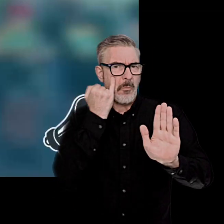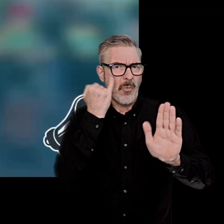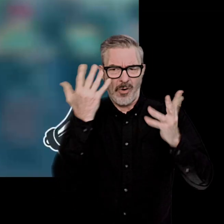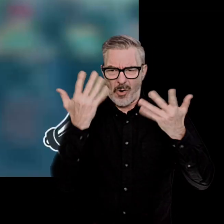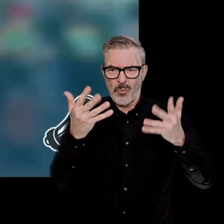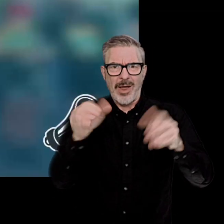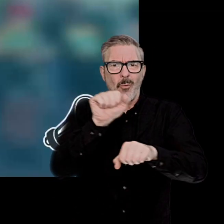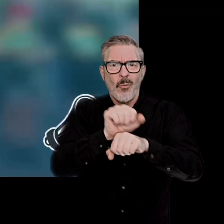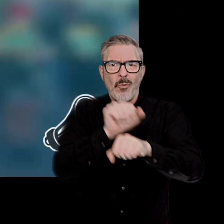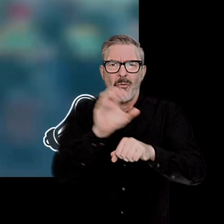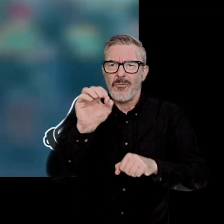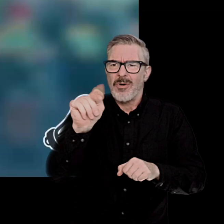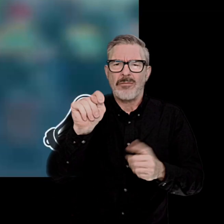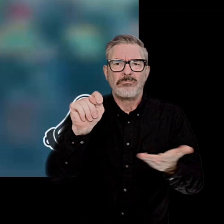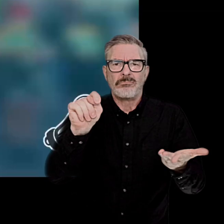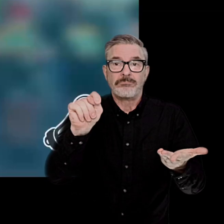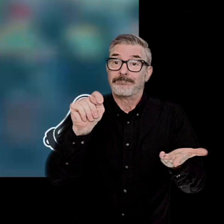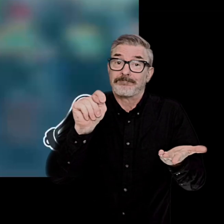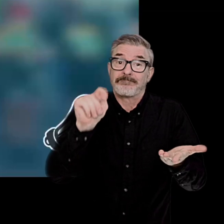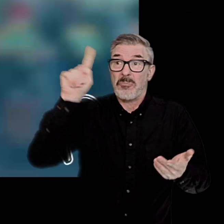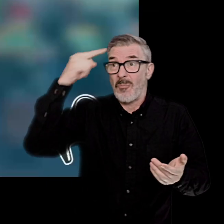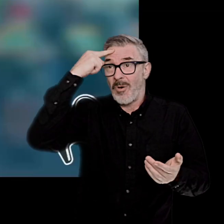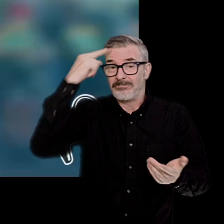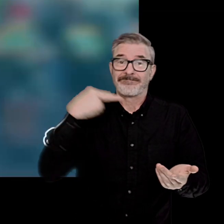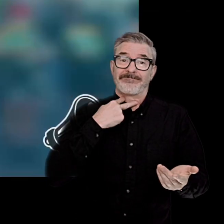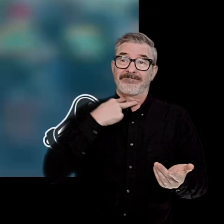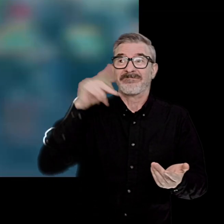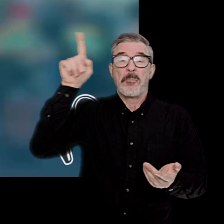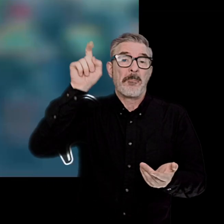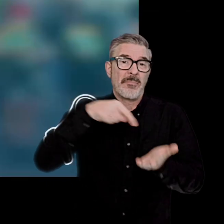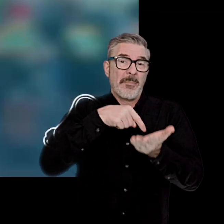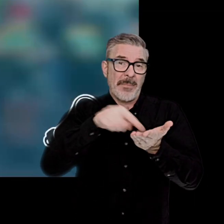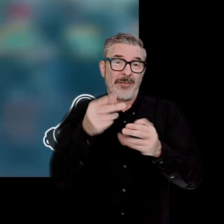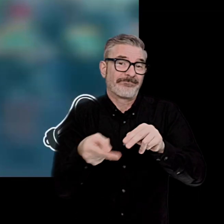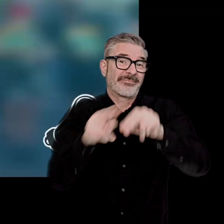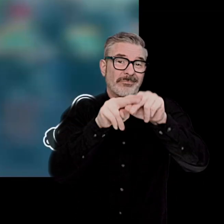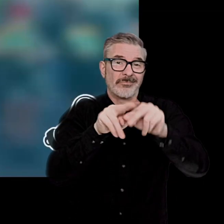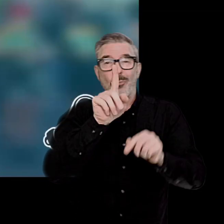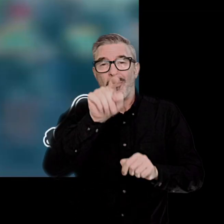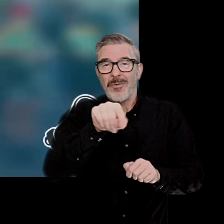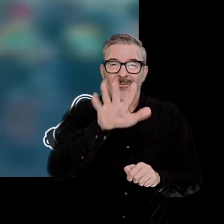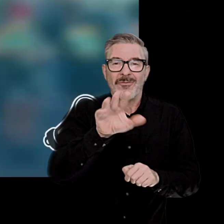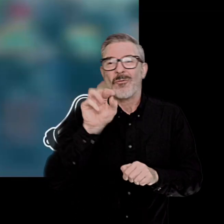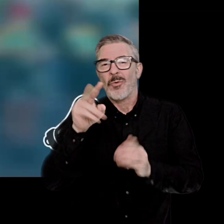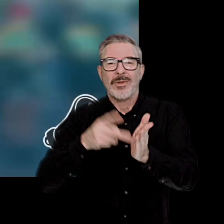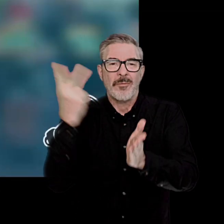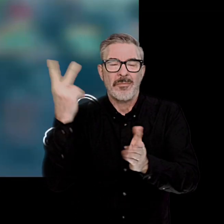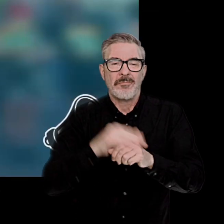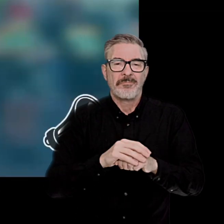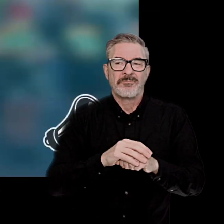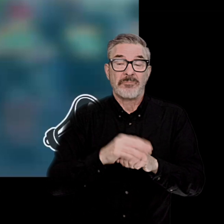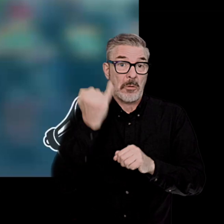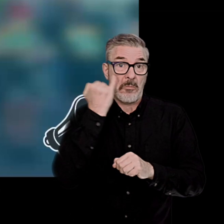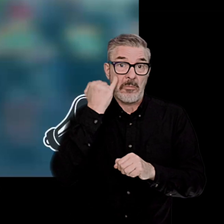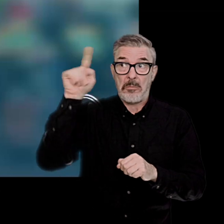worked overtime, you must be paid at the rate that overtime states. If they